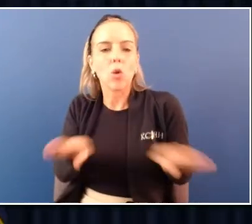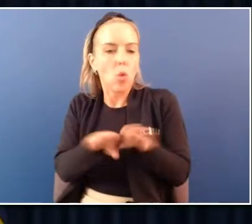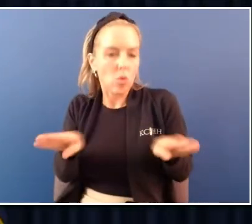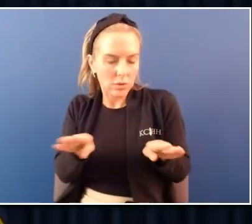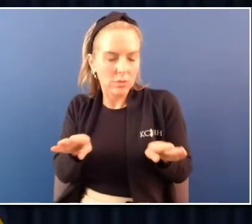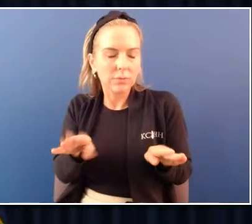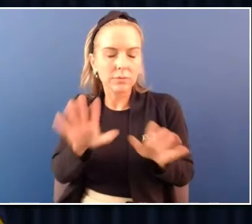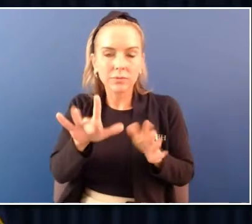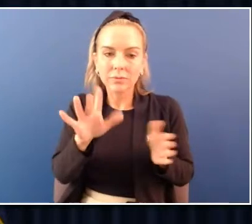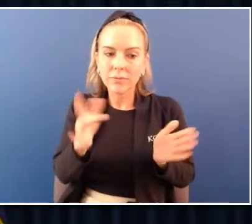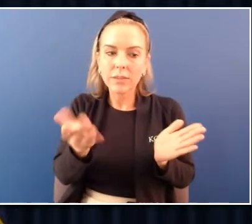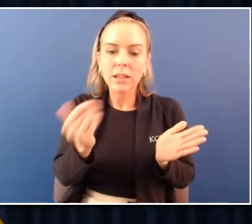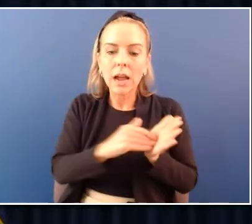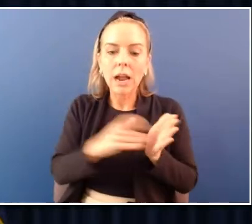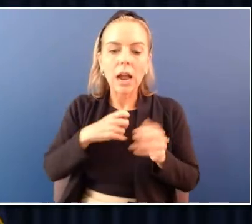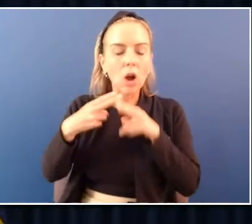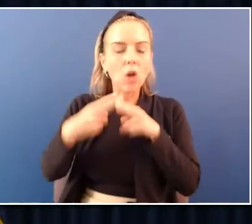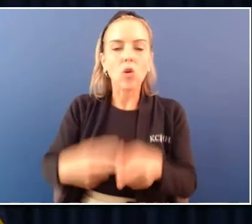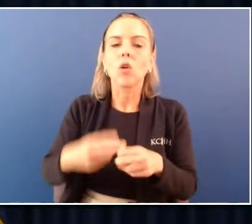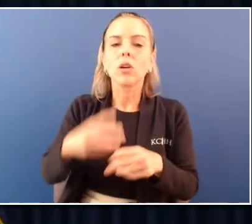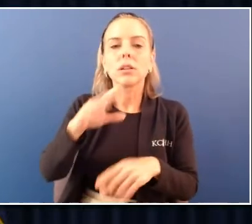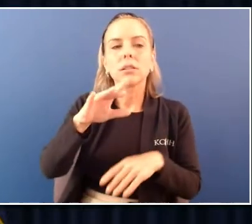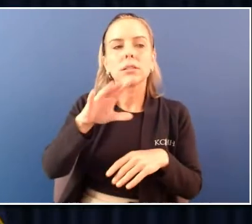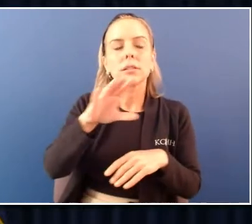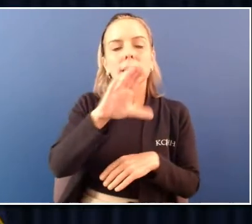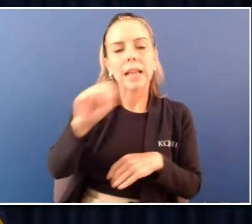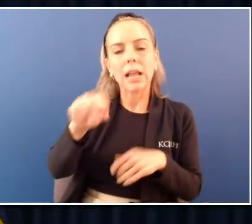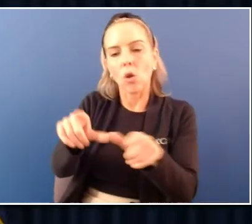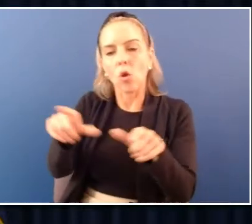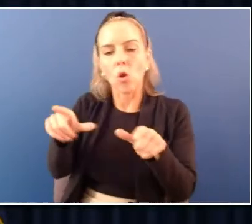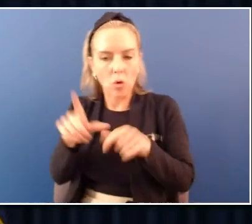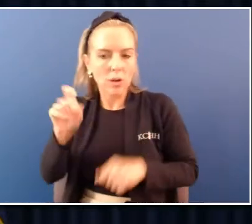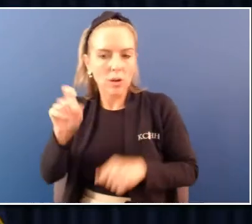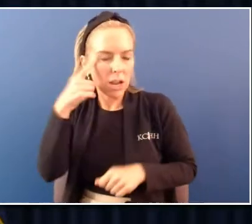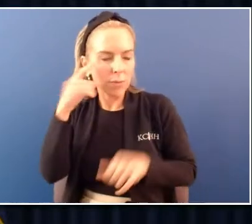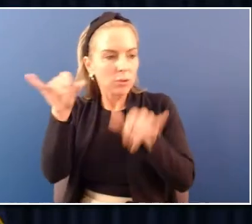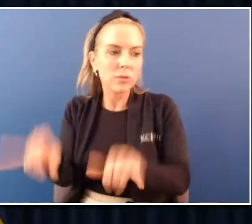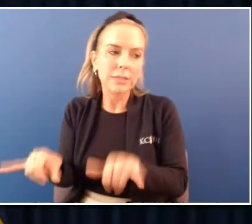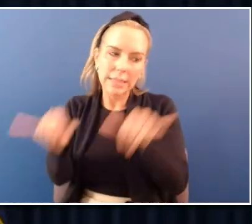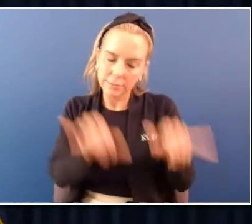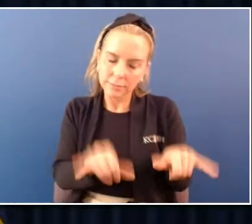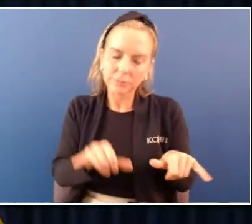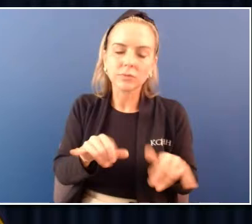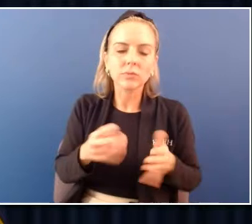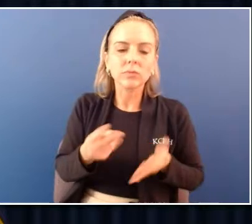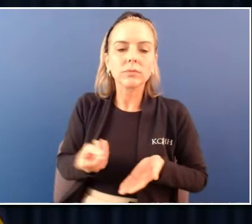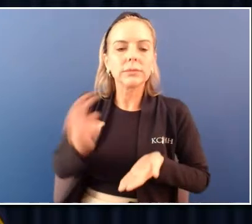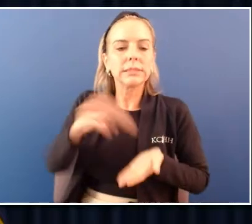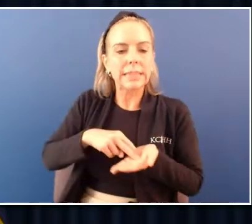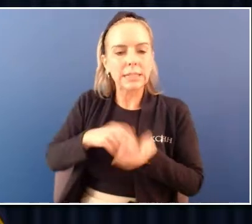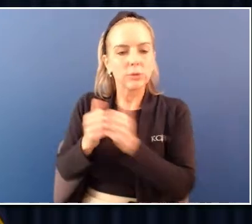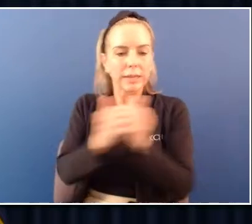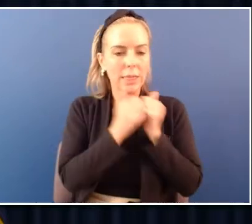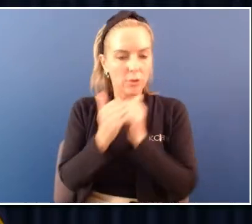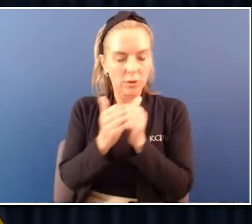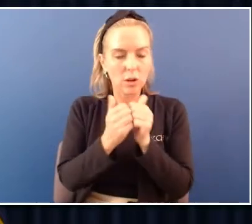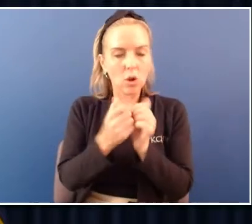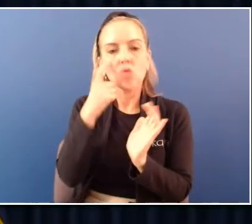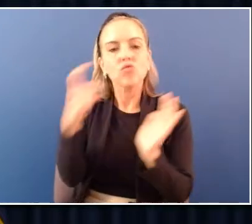I'd call on counties and local governments to do the same. Standing together,